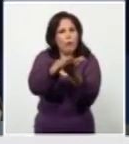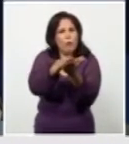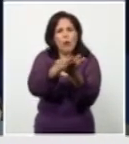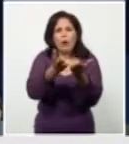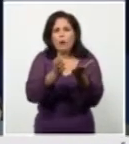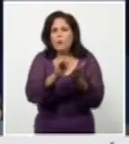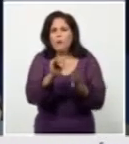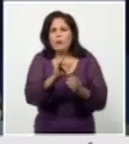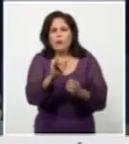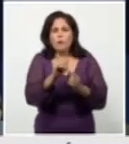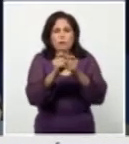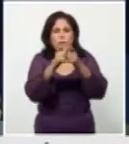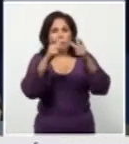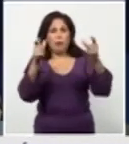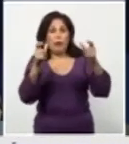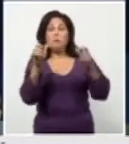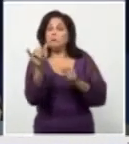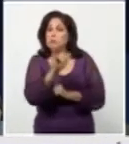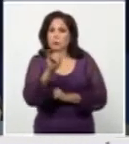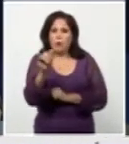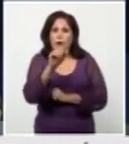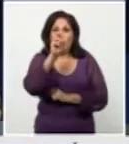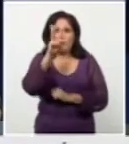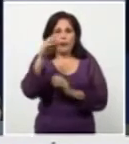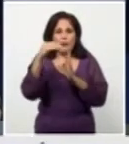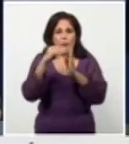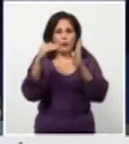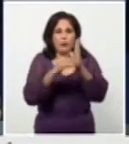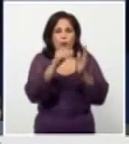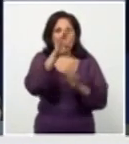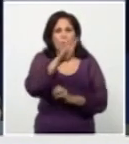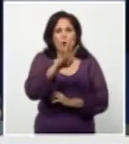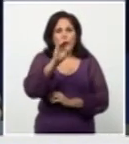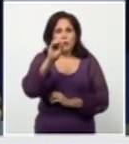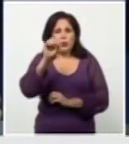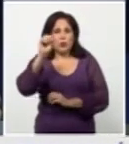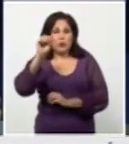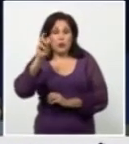3,403,398 confirmed cases, representing